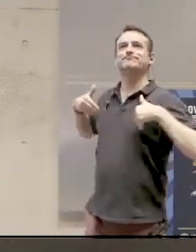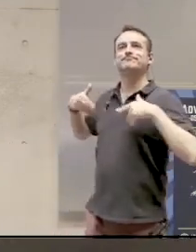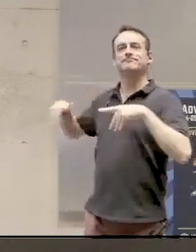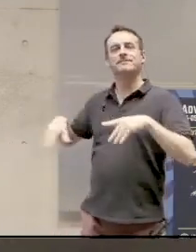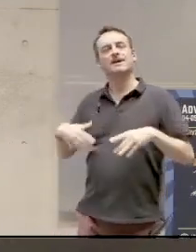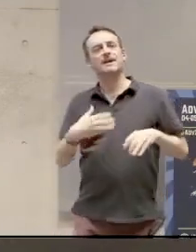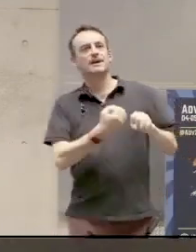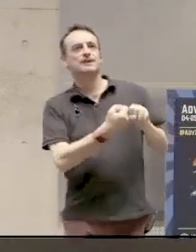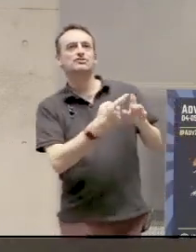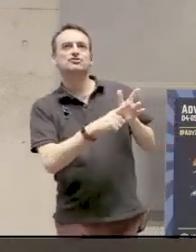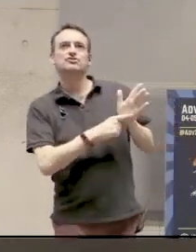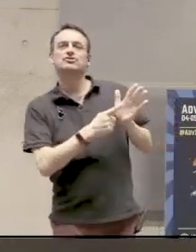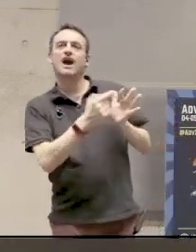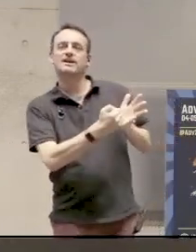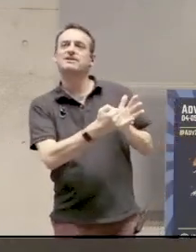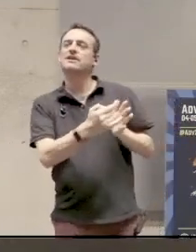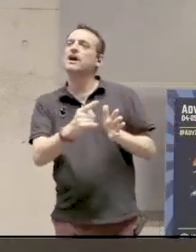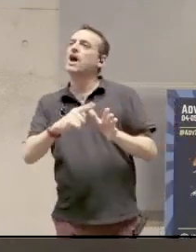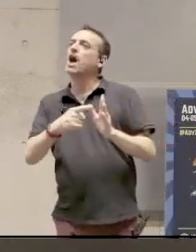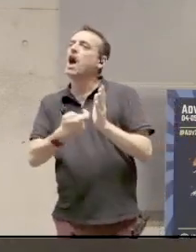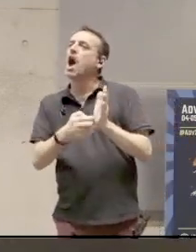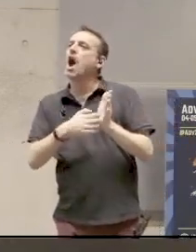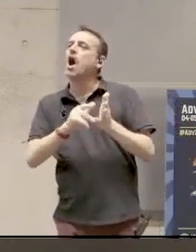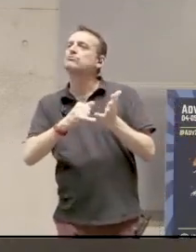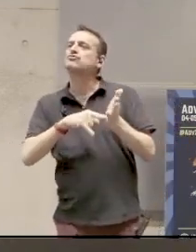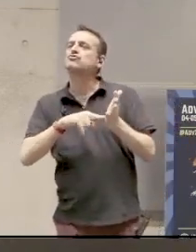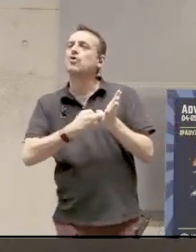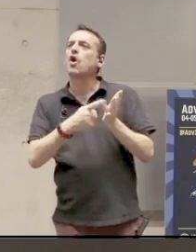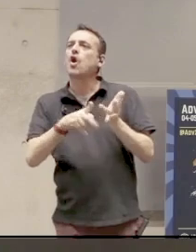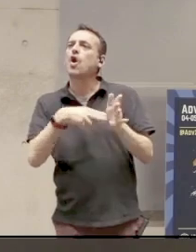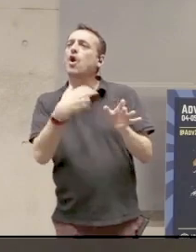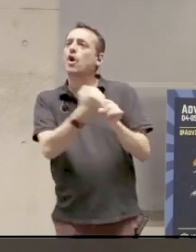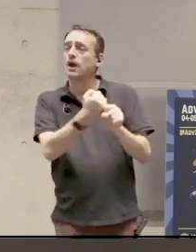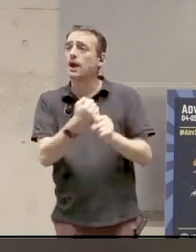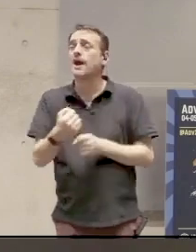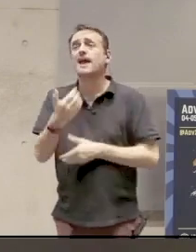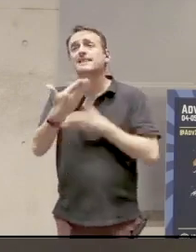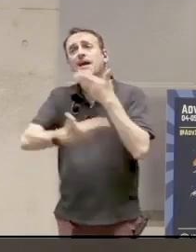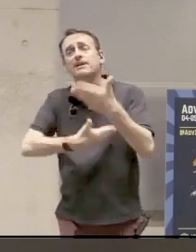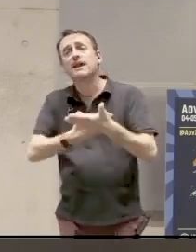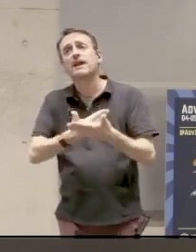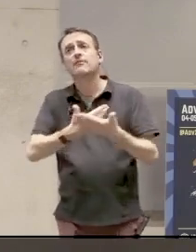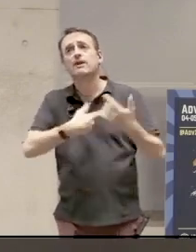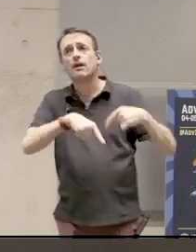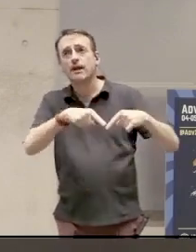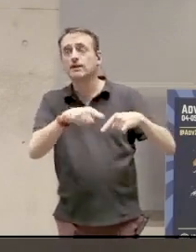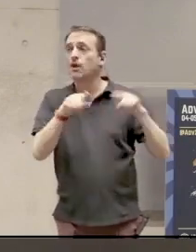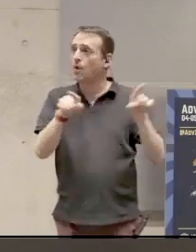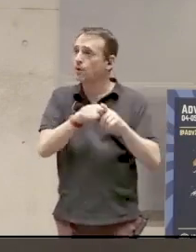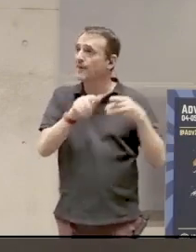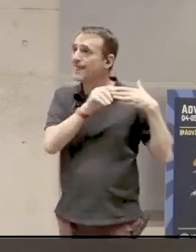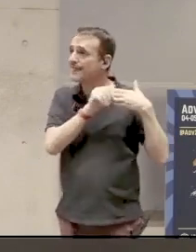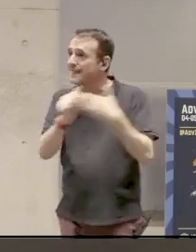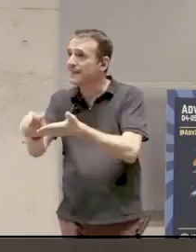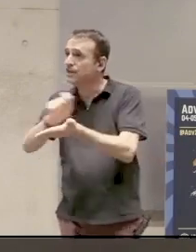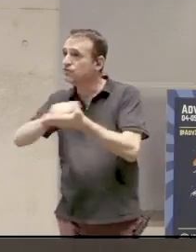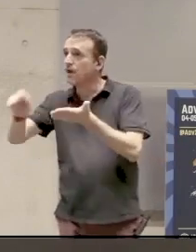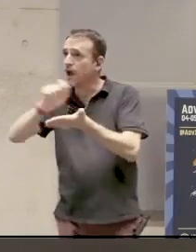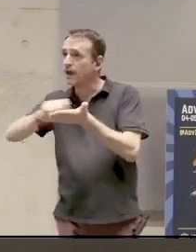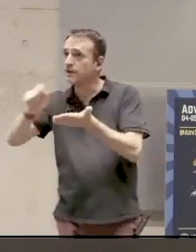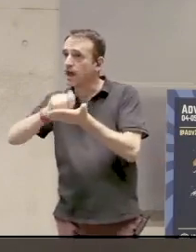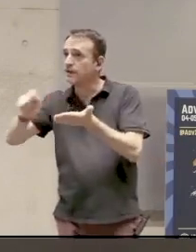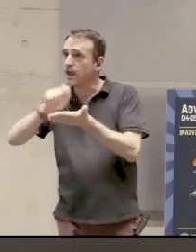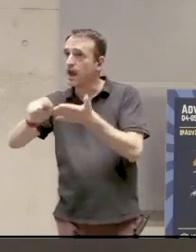Giles Armstrong, narrative director. I believe you are the lead writer on Horizon